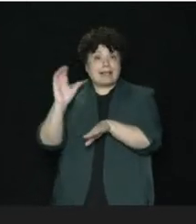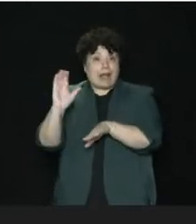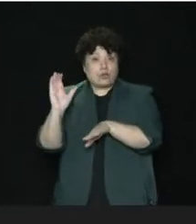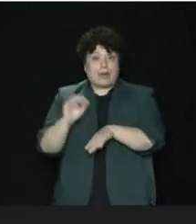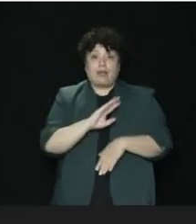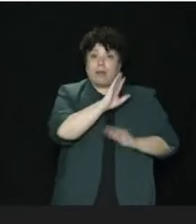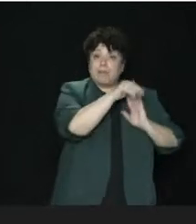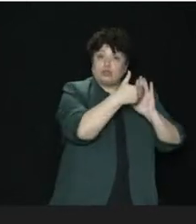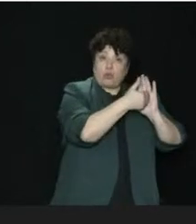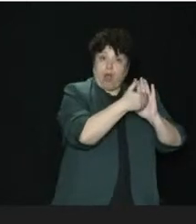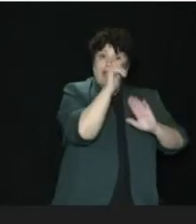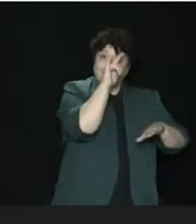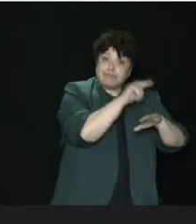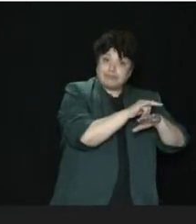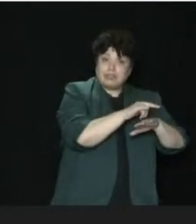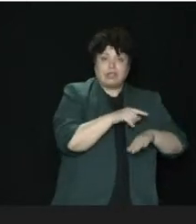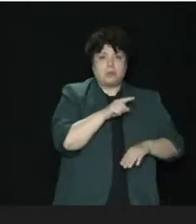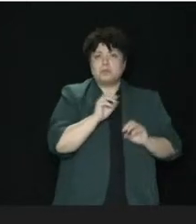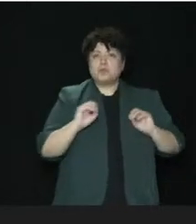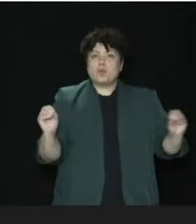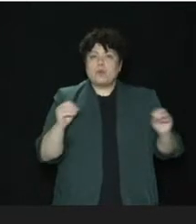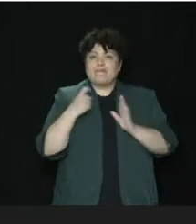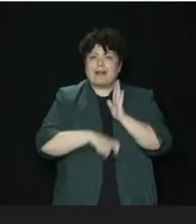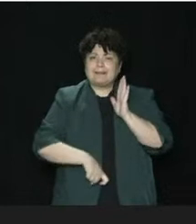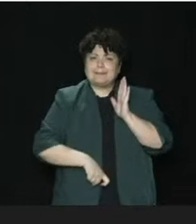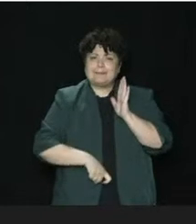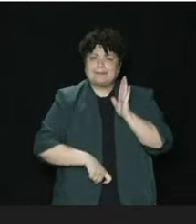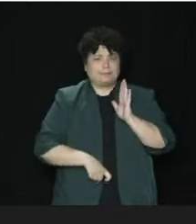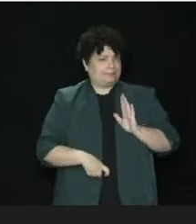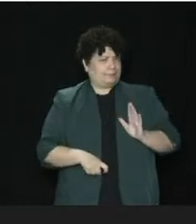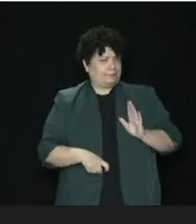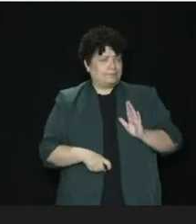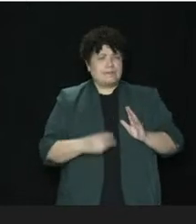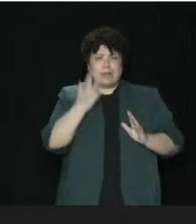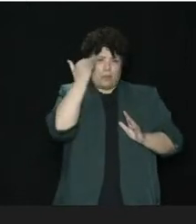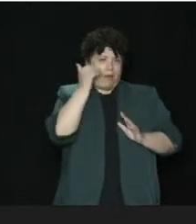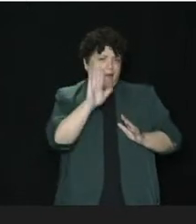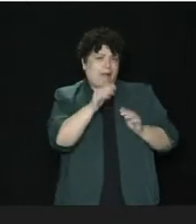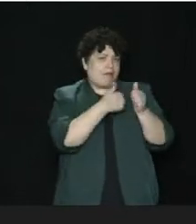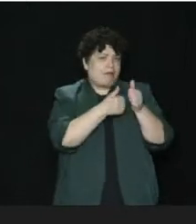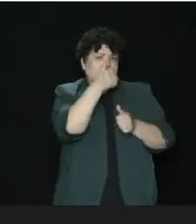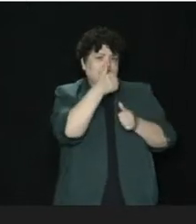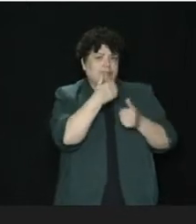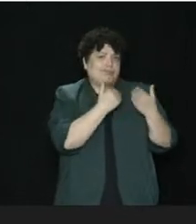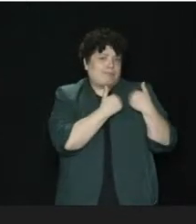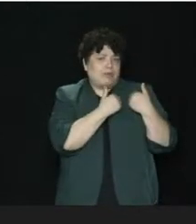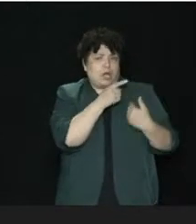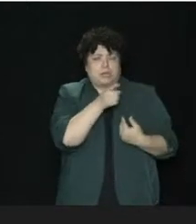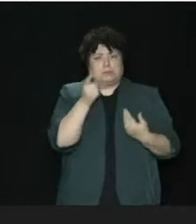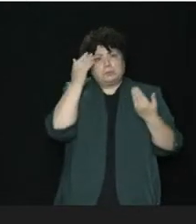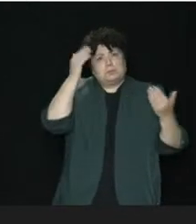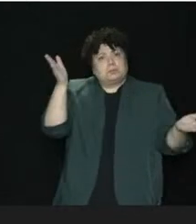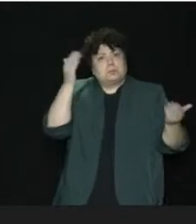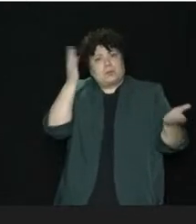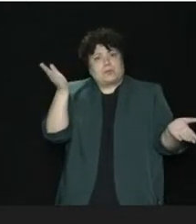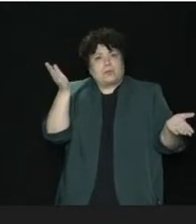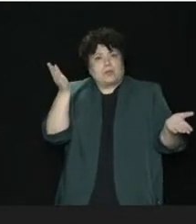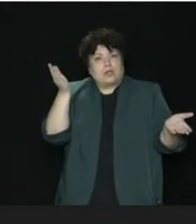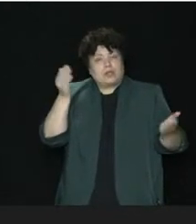walking away without getting fined. So why is it your officials don't seem to know exactly how many people are opting out of